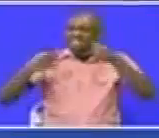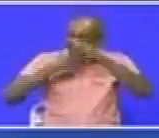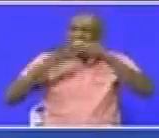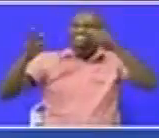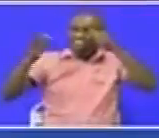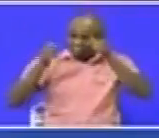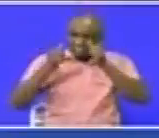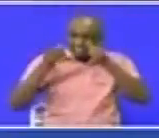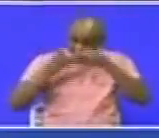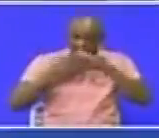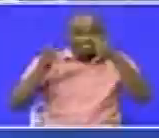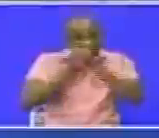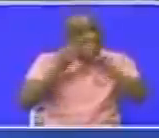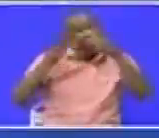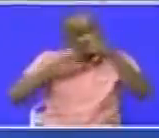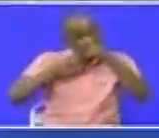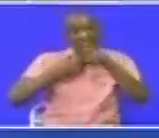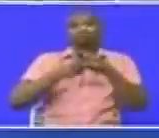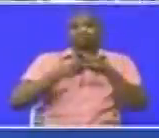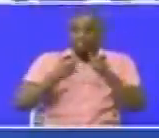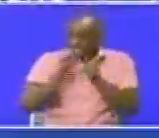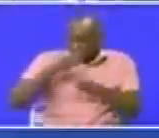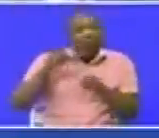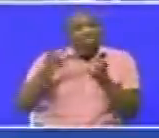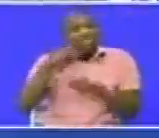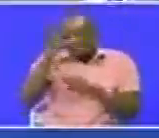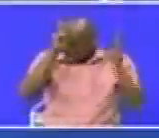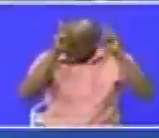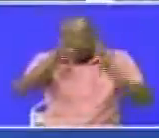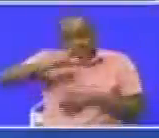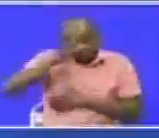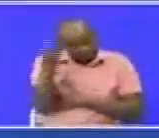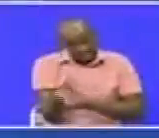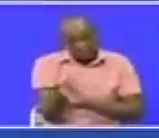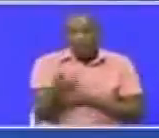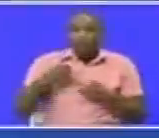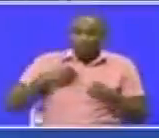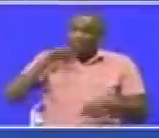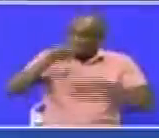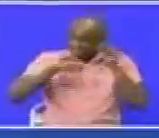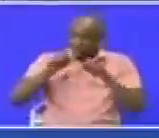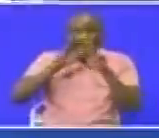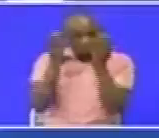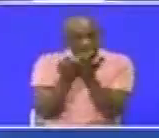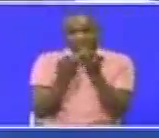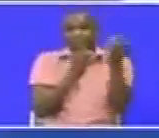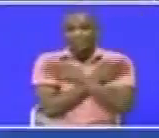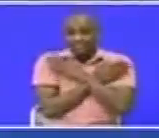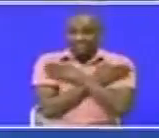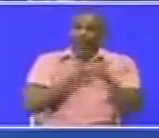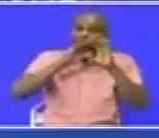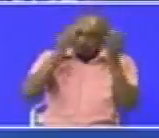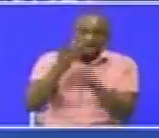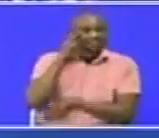917 bicycles have so far been distributed to 7 schools in Kakamega County by Wild Bicycle Relief in partnership with World